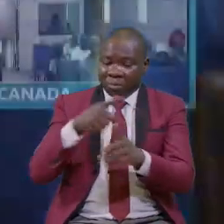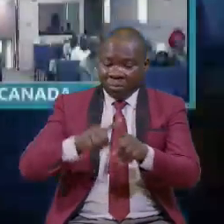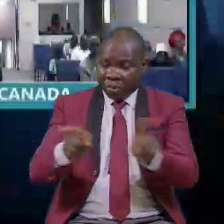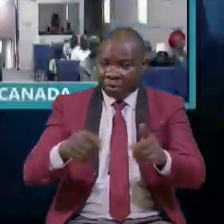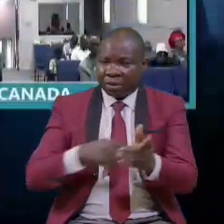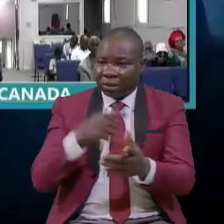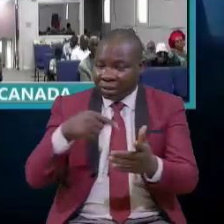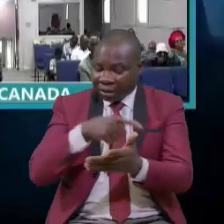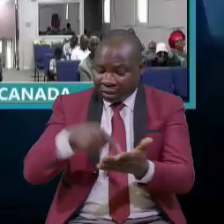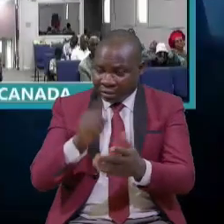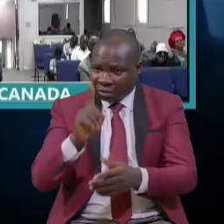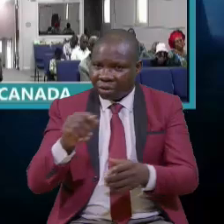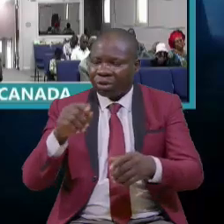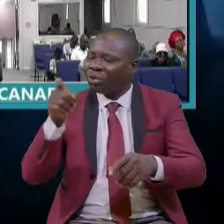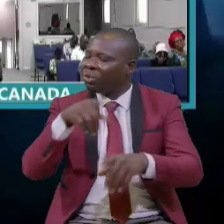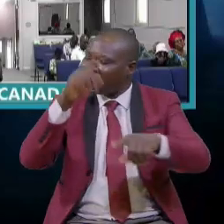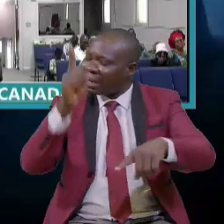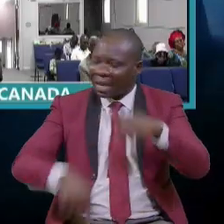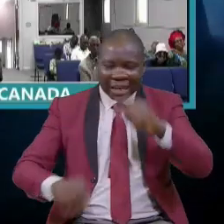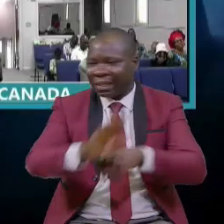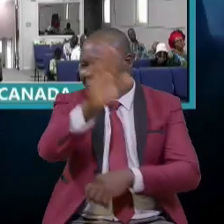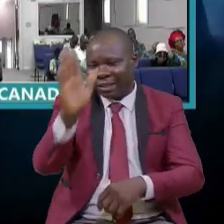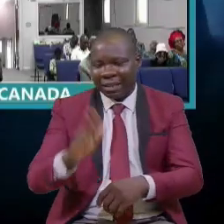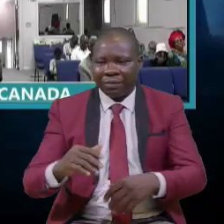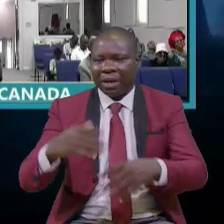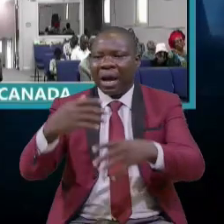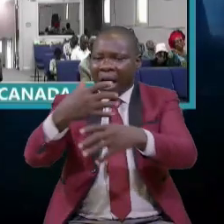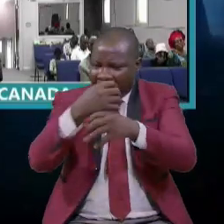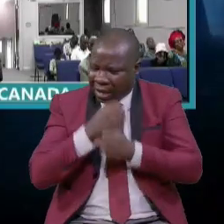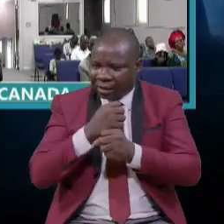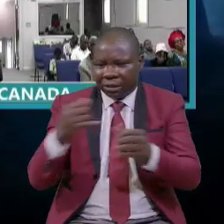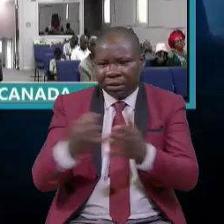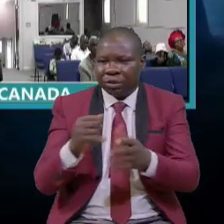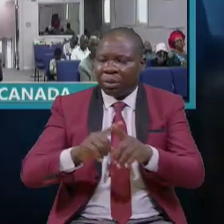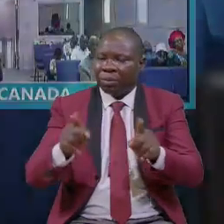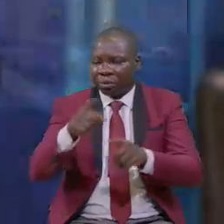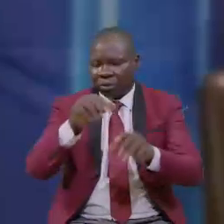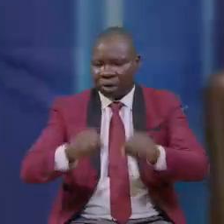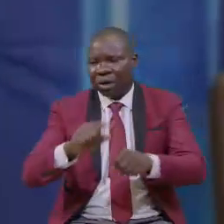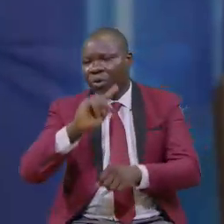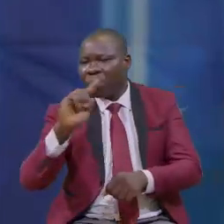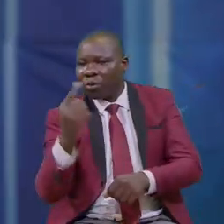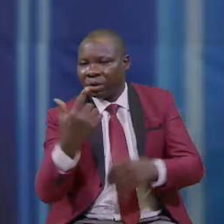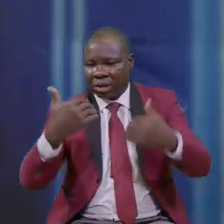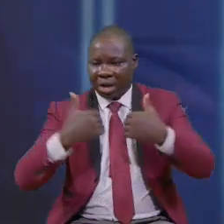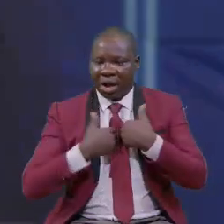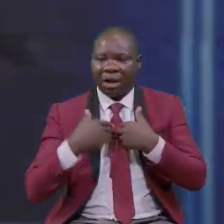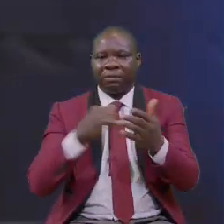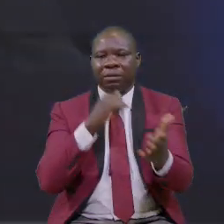you can run, you can climb, but you can obtain. You didn't